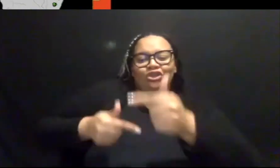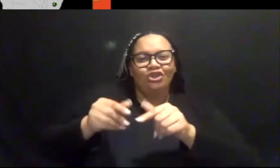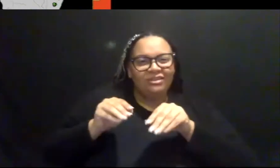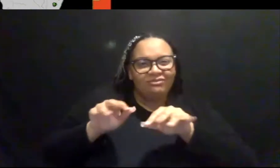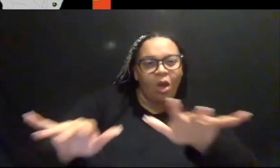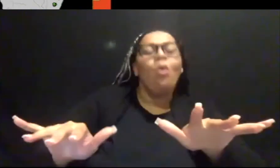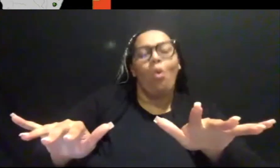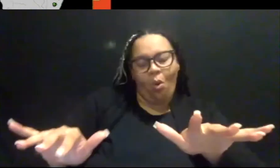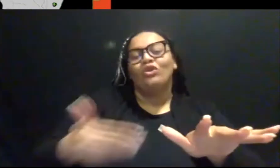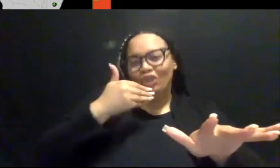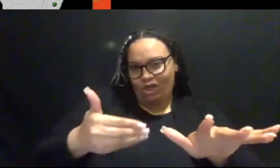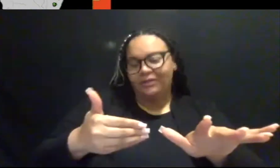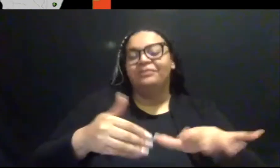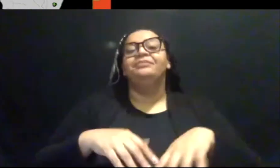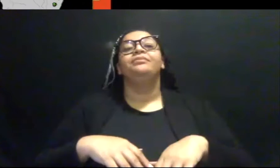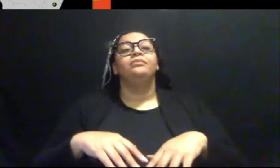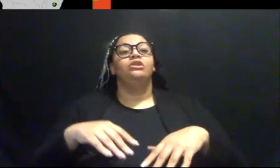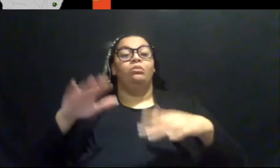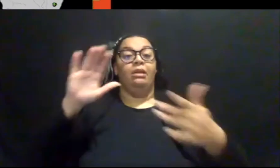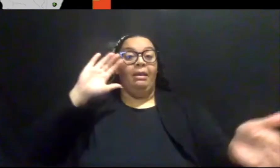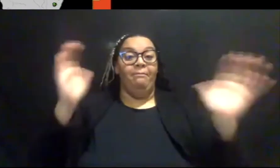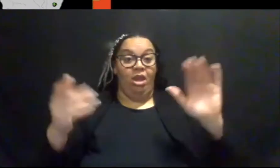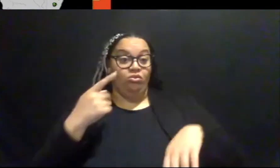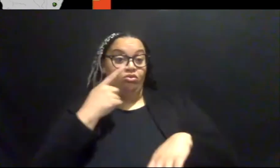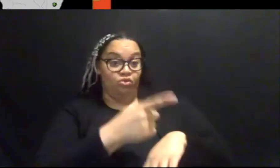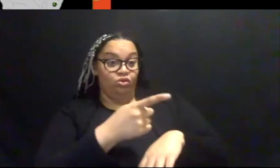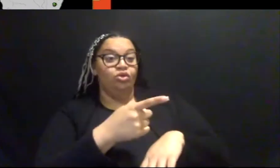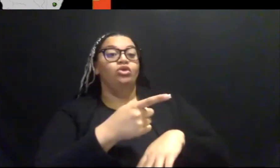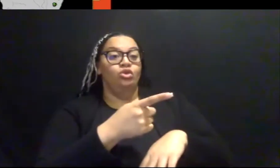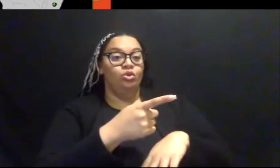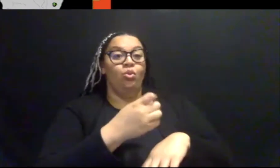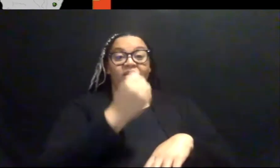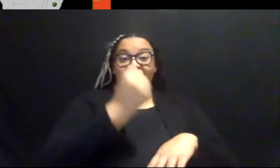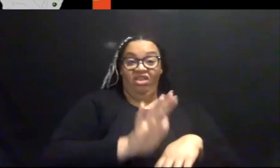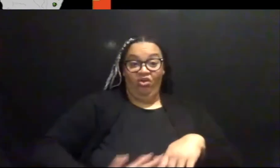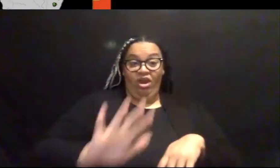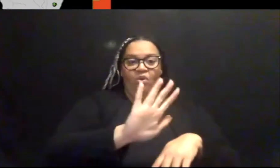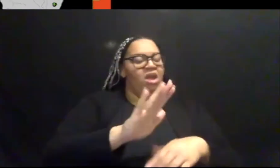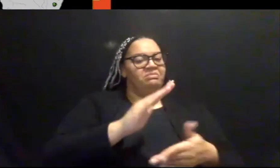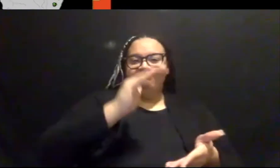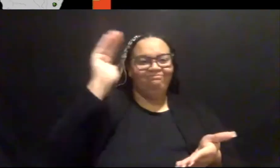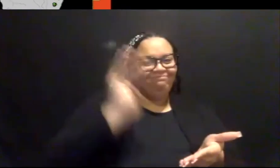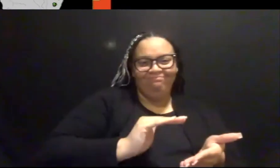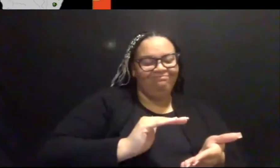By contrast, in the southern cluster, there's very little genetic diversity. There's a lot